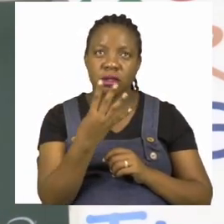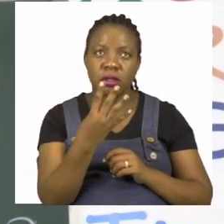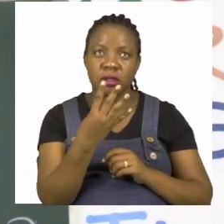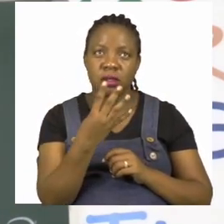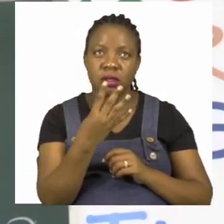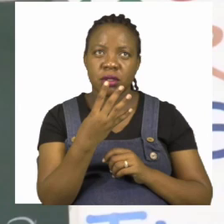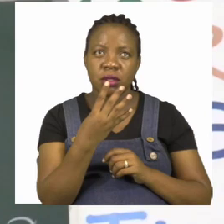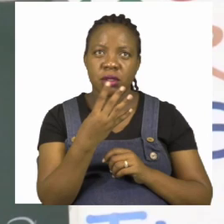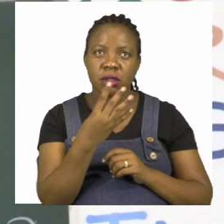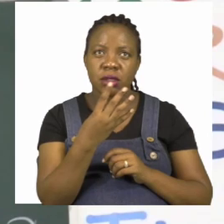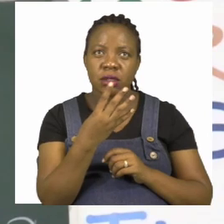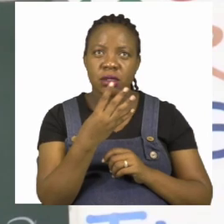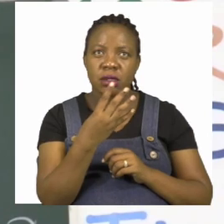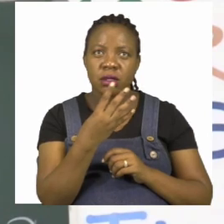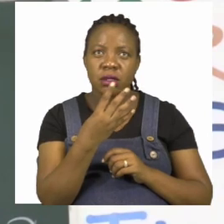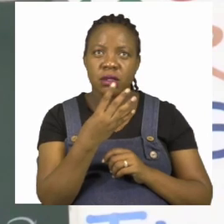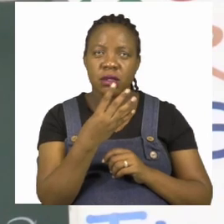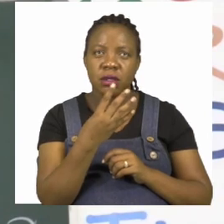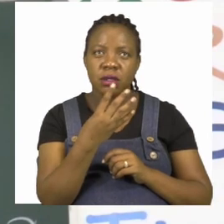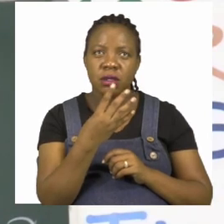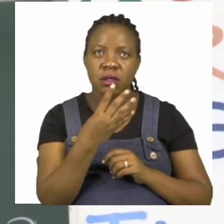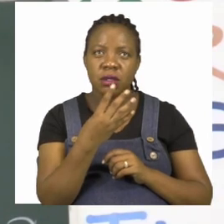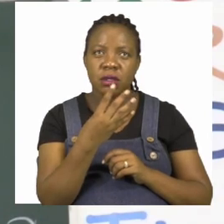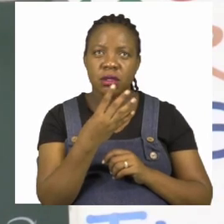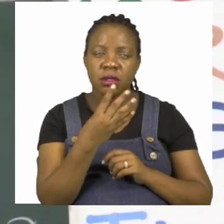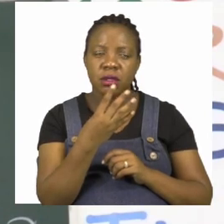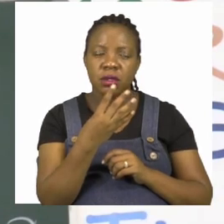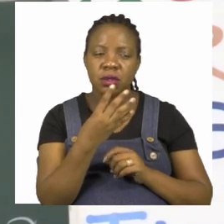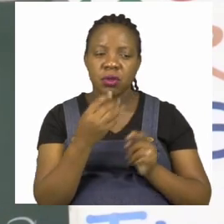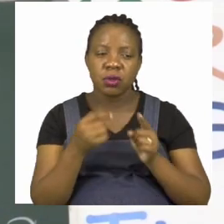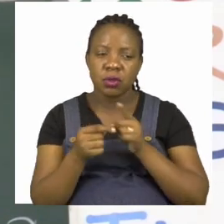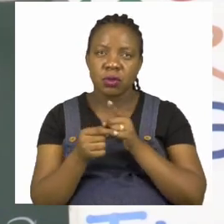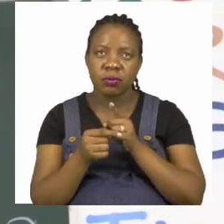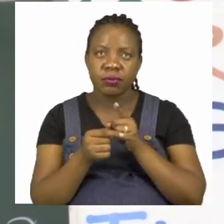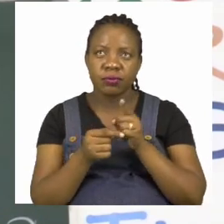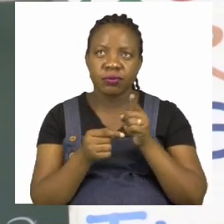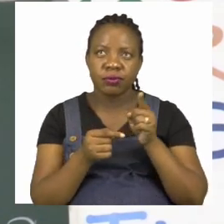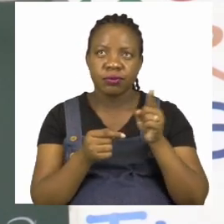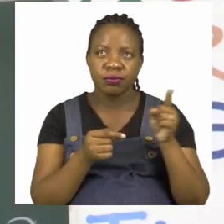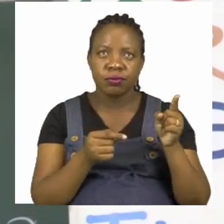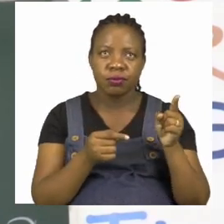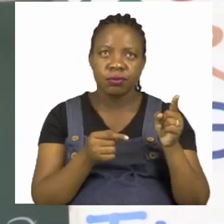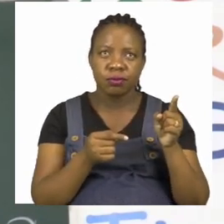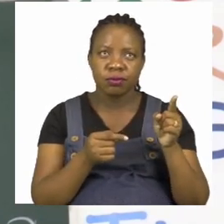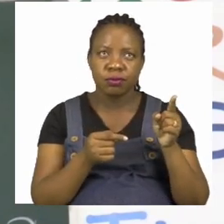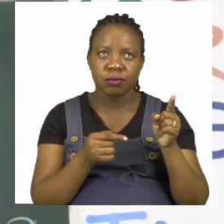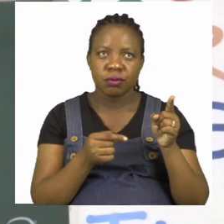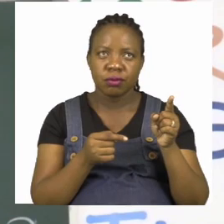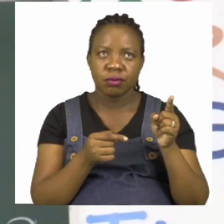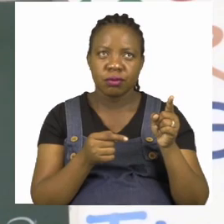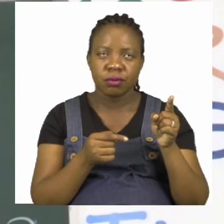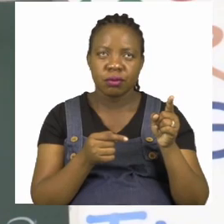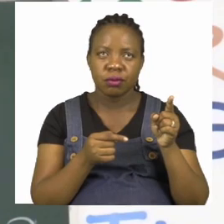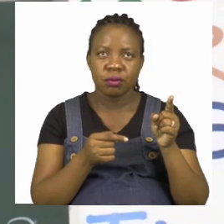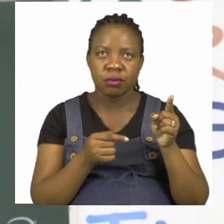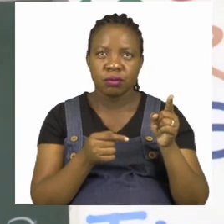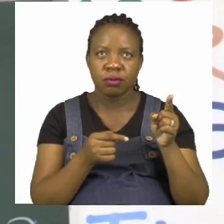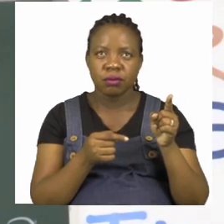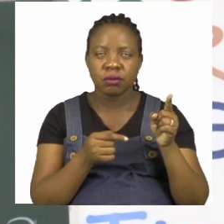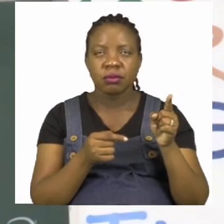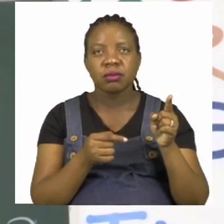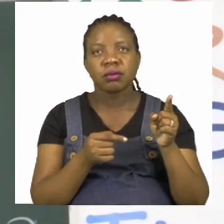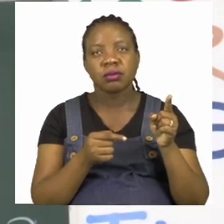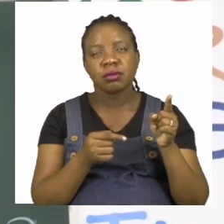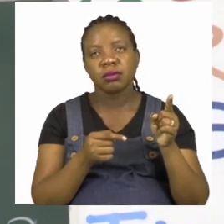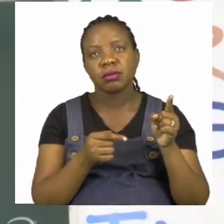second digit means that the number will round down. And then any number